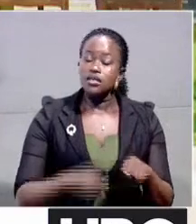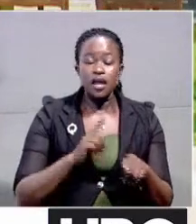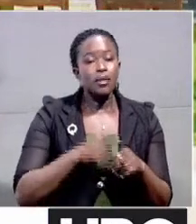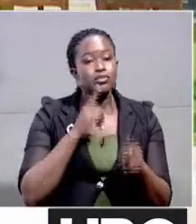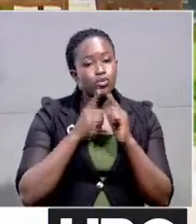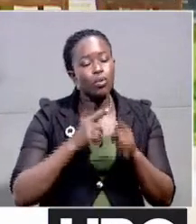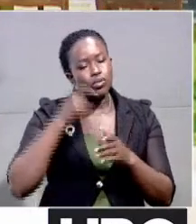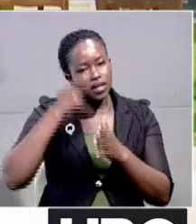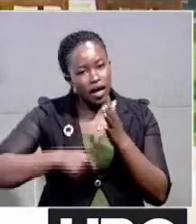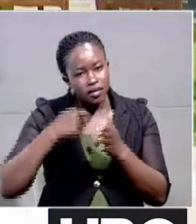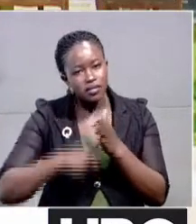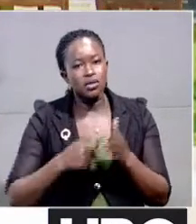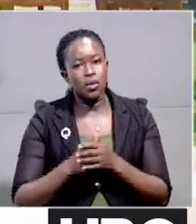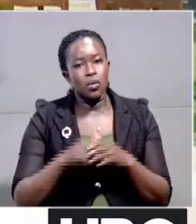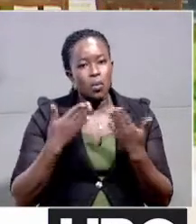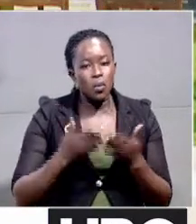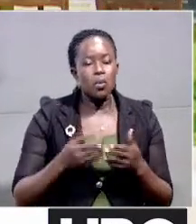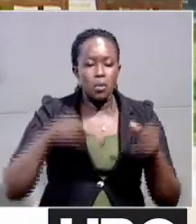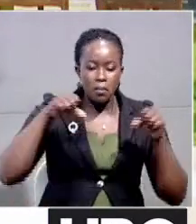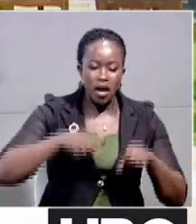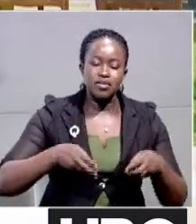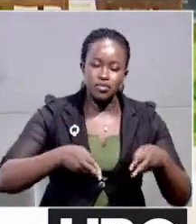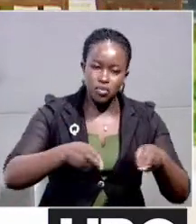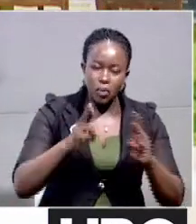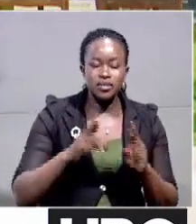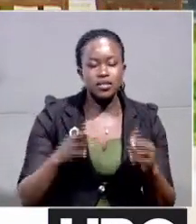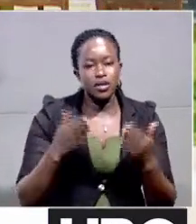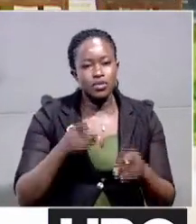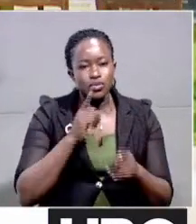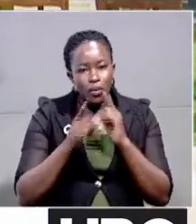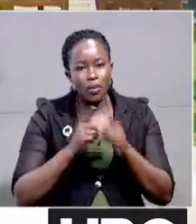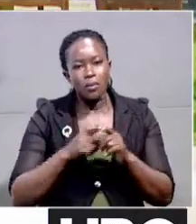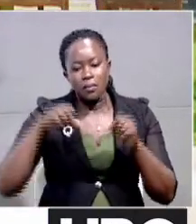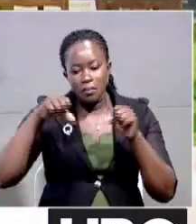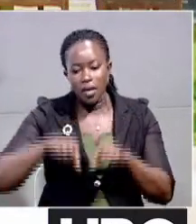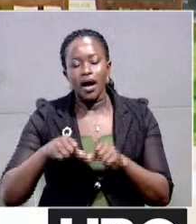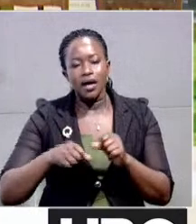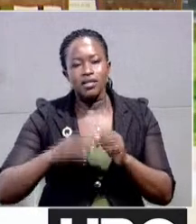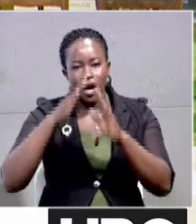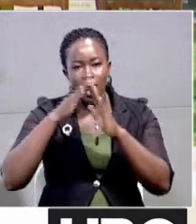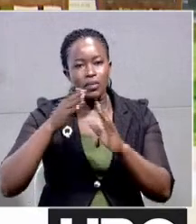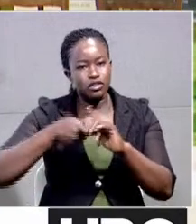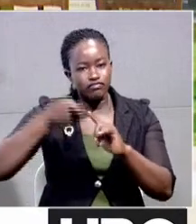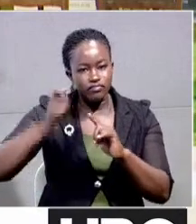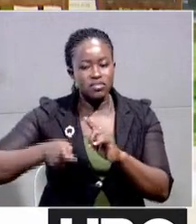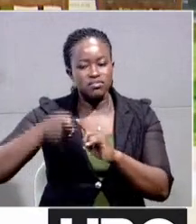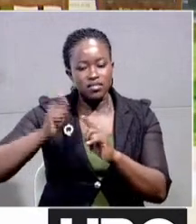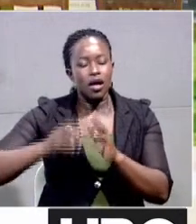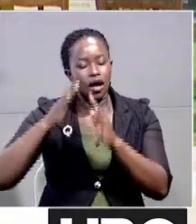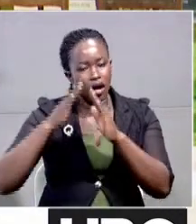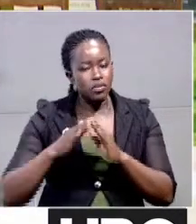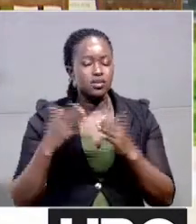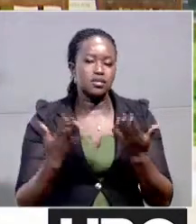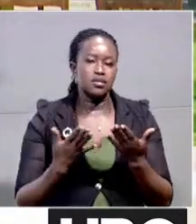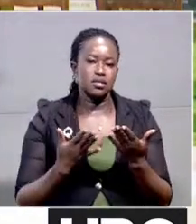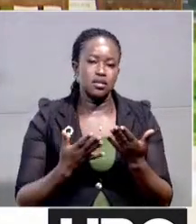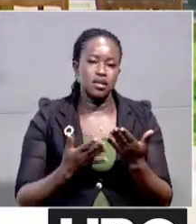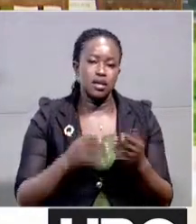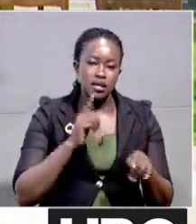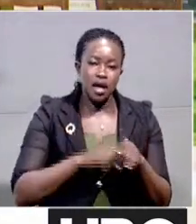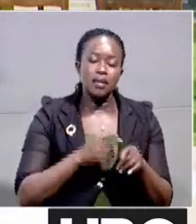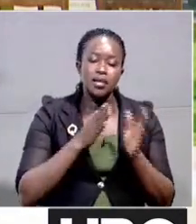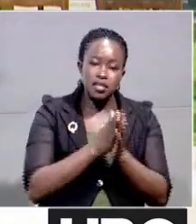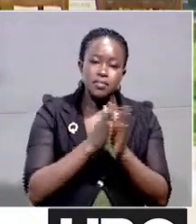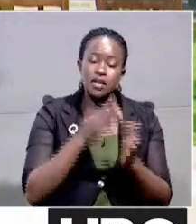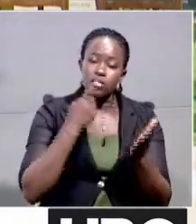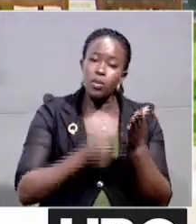when they are speaking about bad roads, when they are speaking about bad rentals, when they are speaking about what affects them,